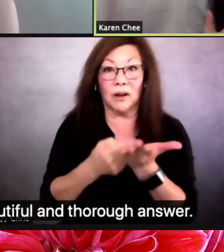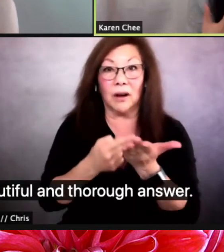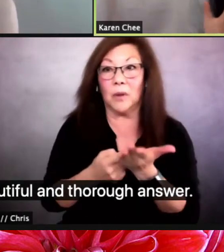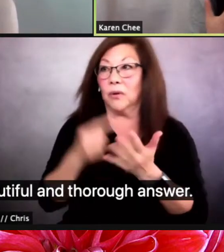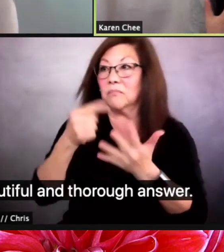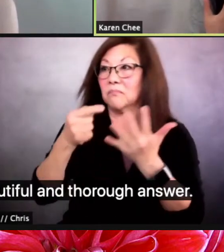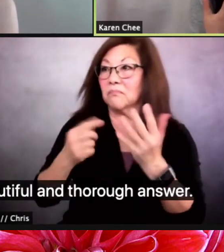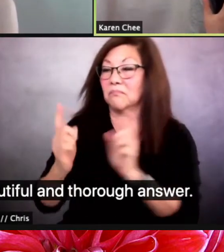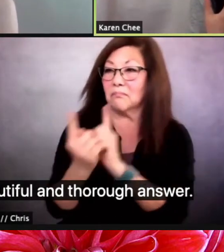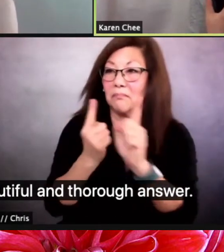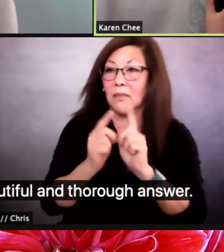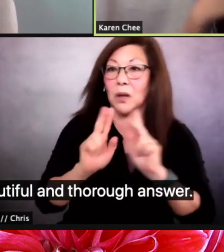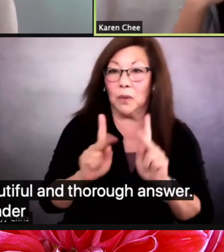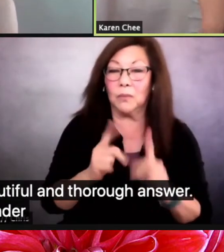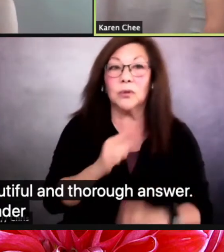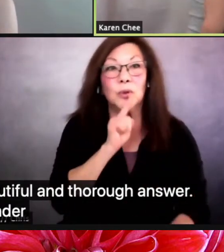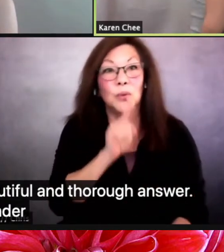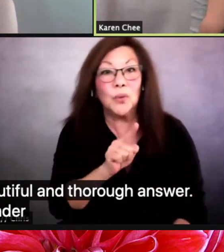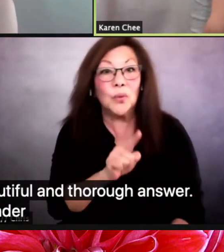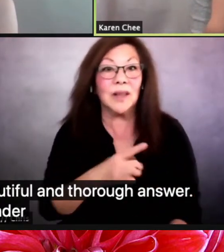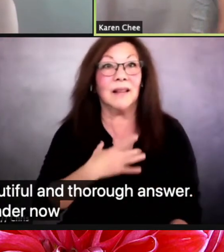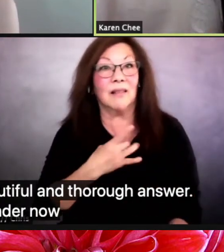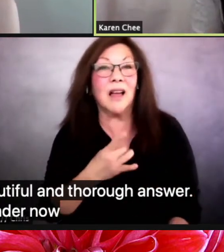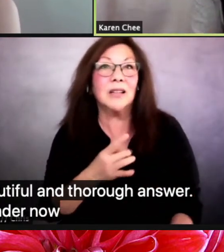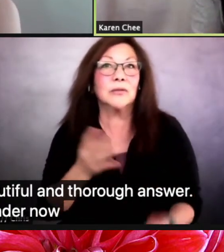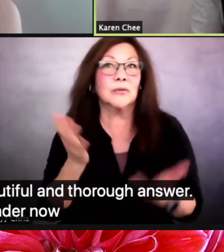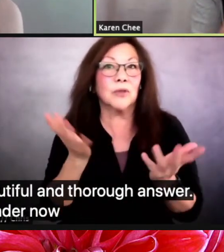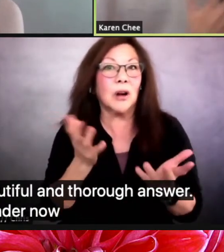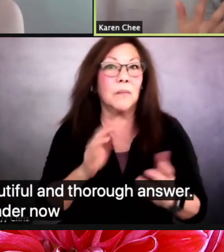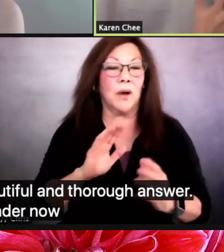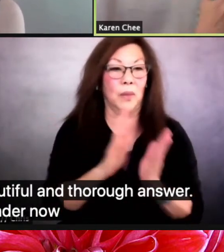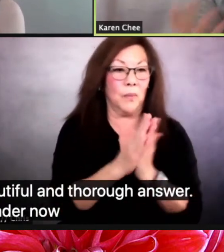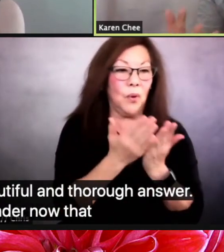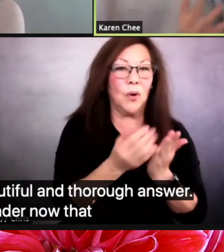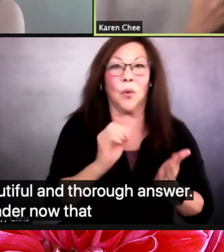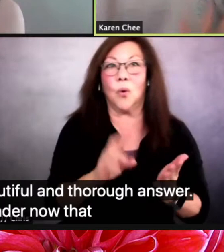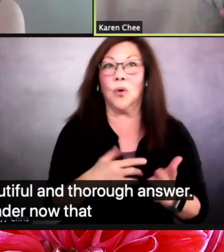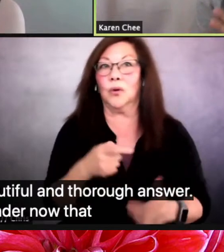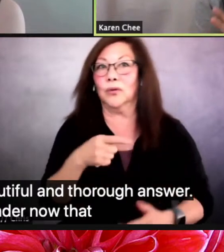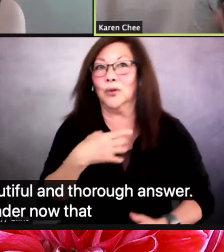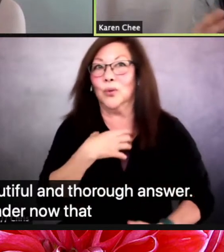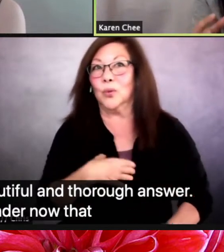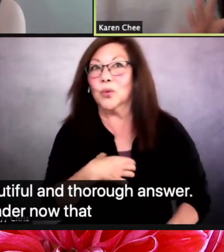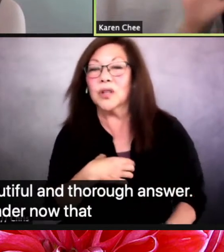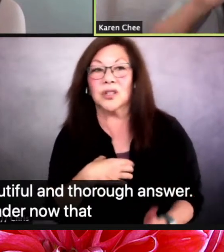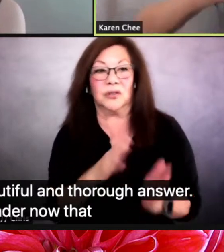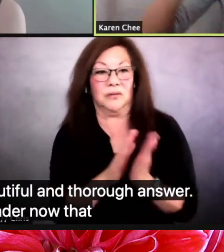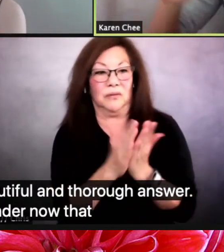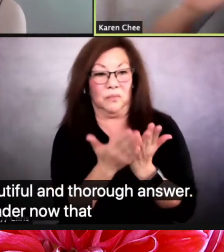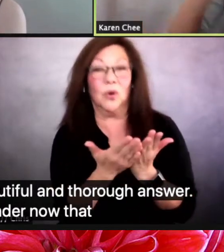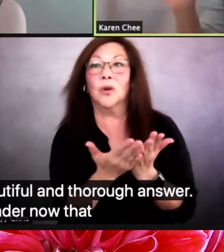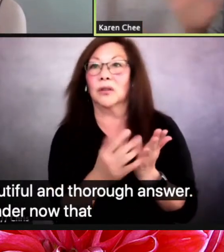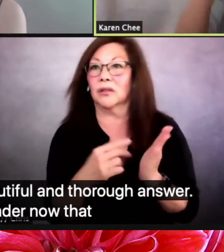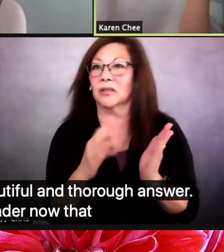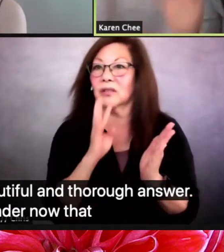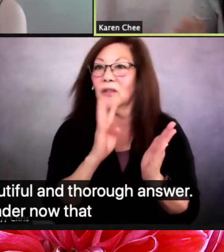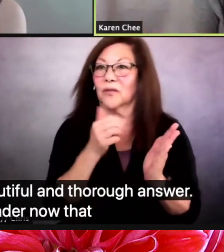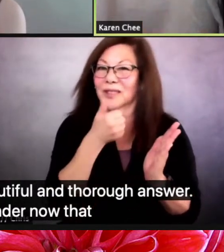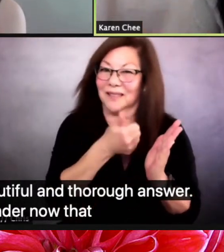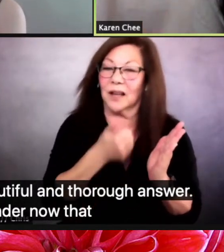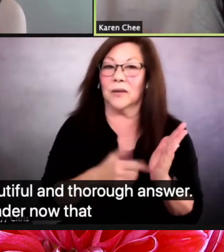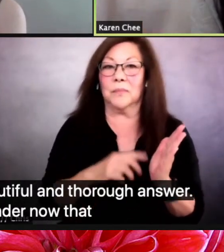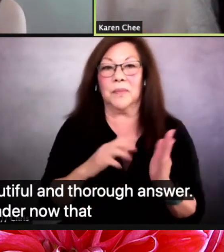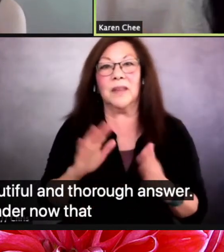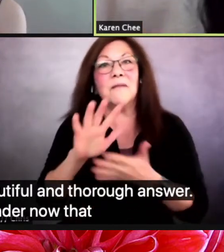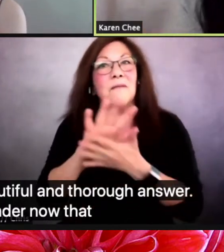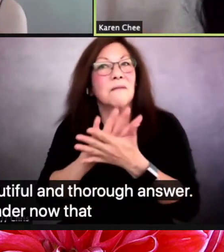people, do you like to talk about the book, or do you sort of wish the work could speak for itself and, sort of be vague in